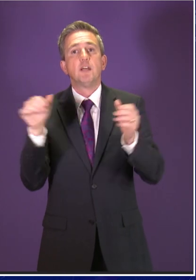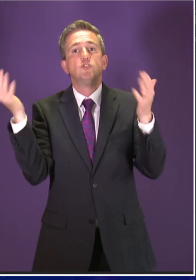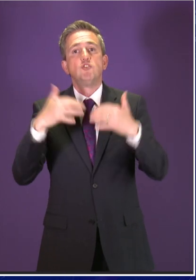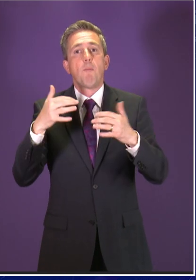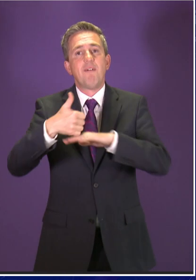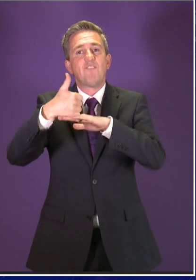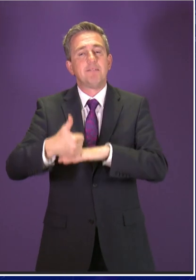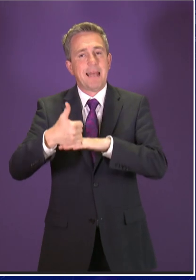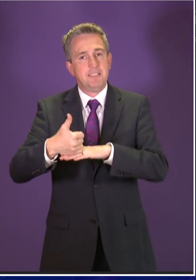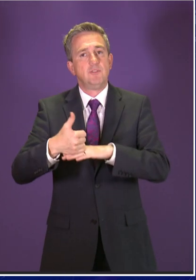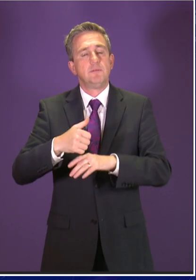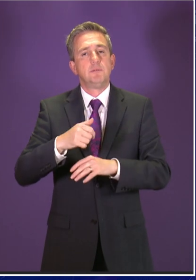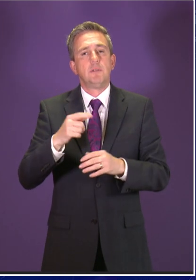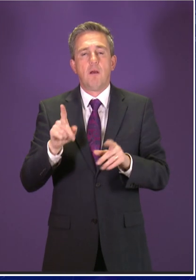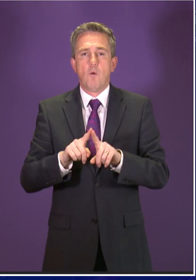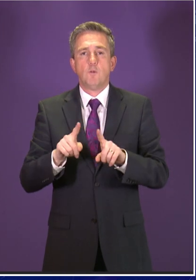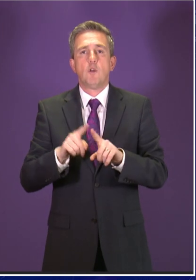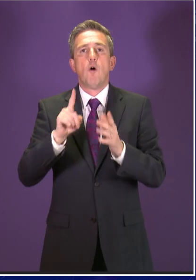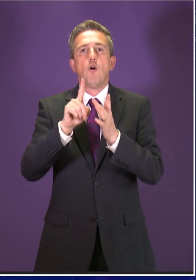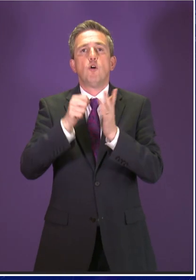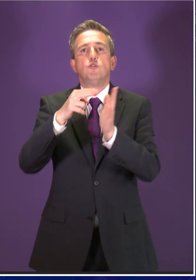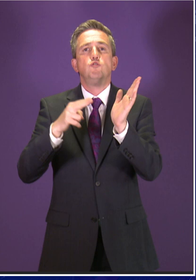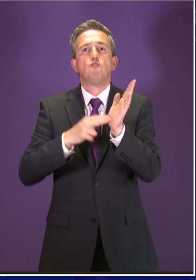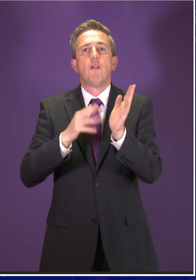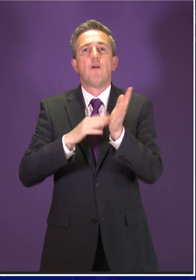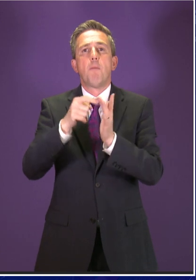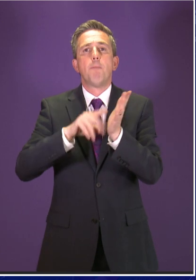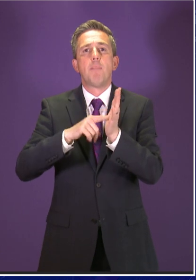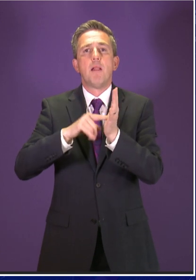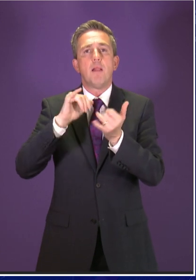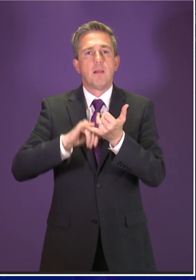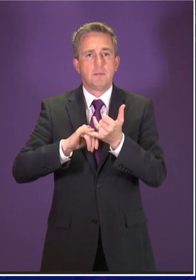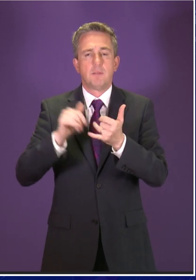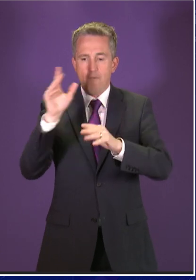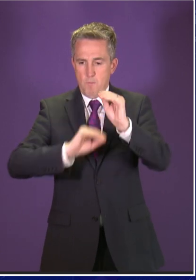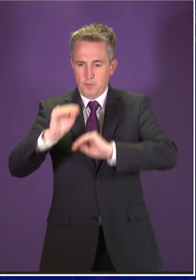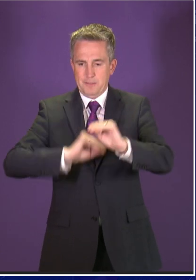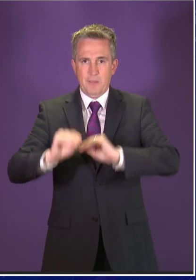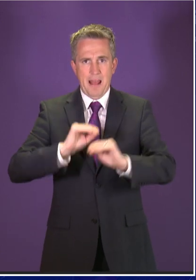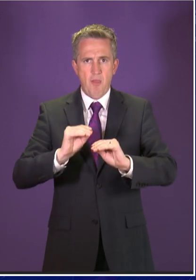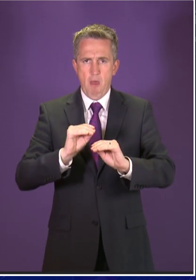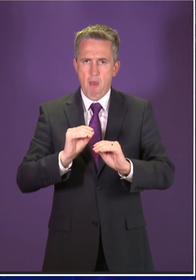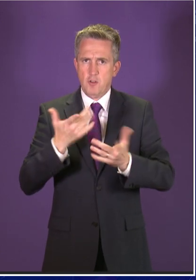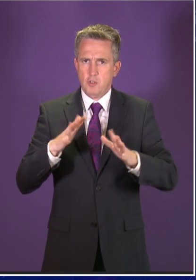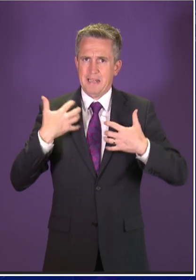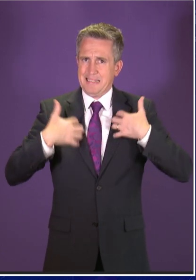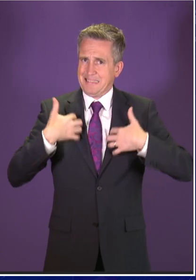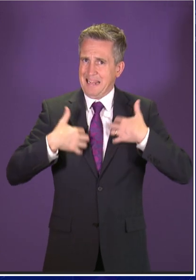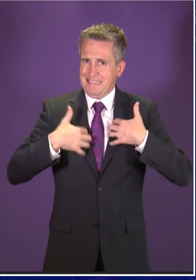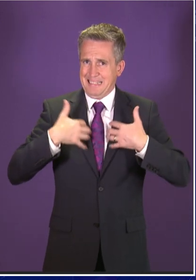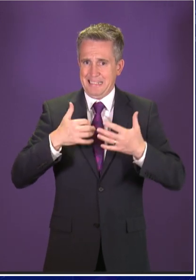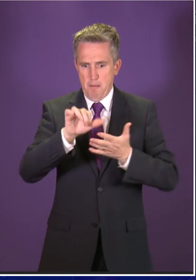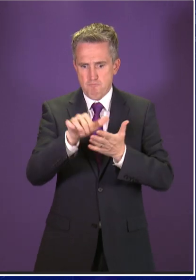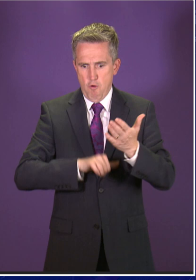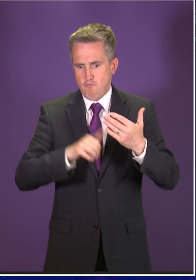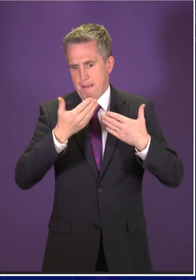in particular Sir Jonathan Mills, the Programme Director, for putting together such an exciting and vibrant programme